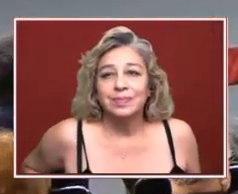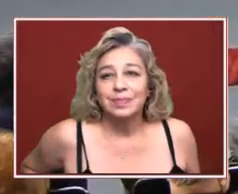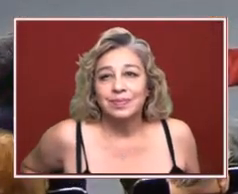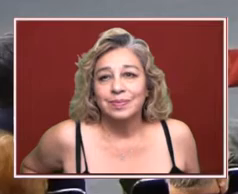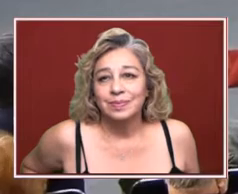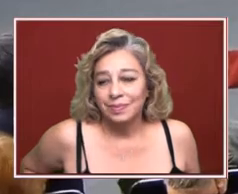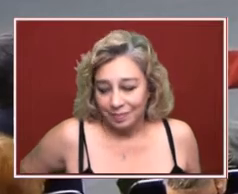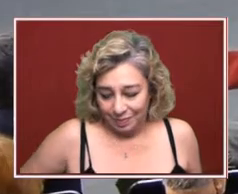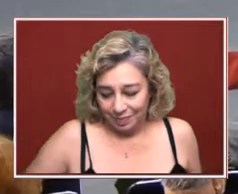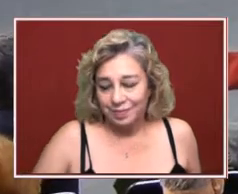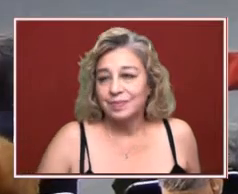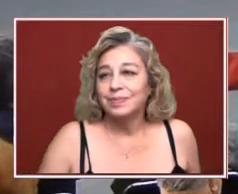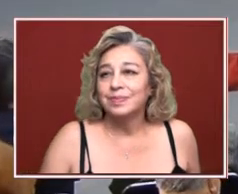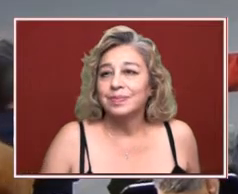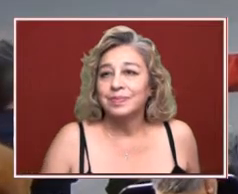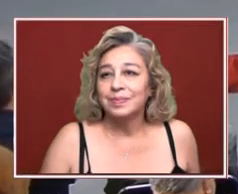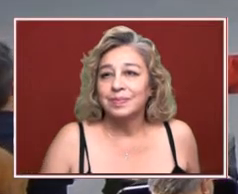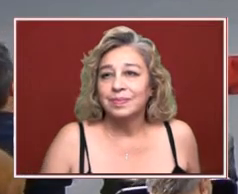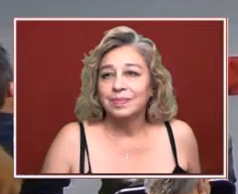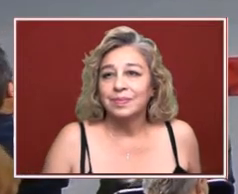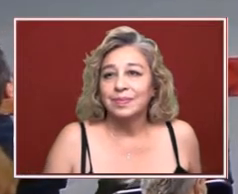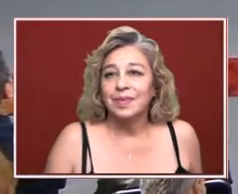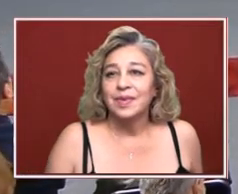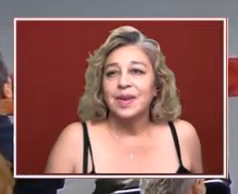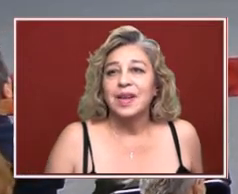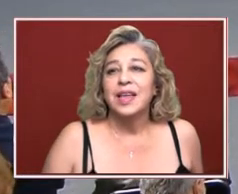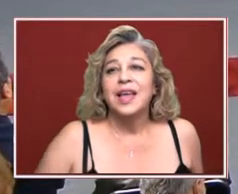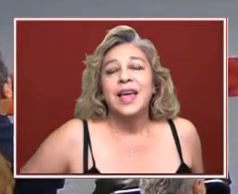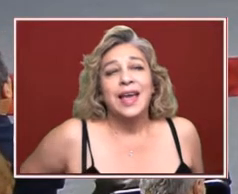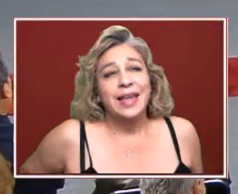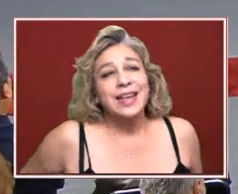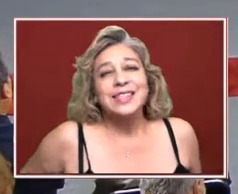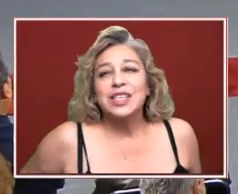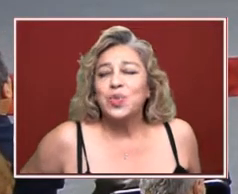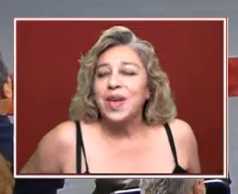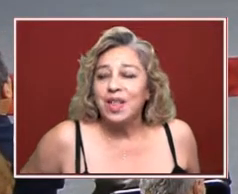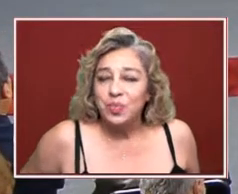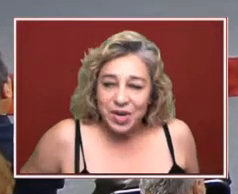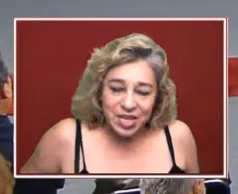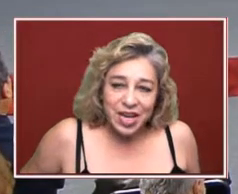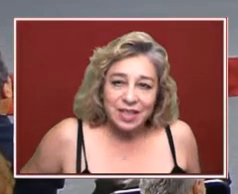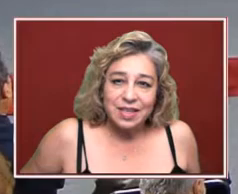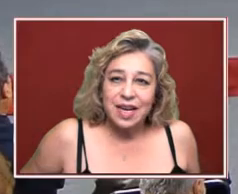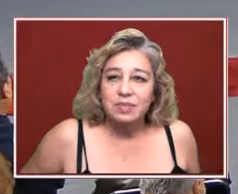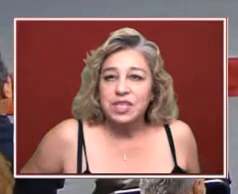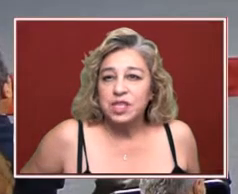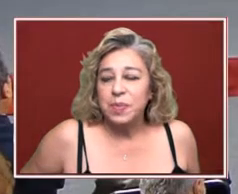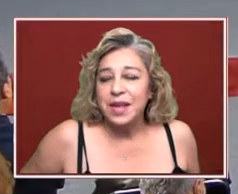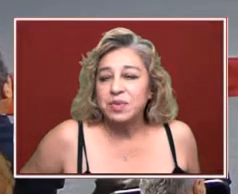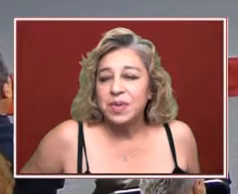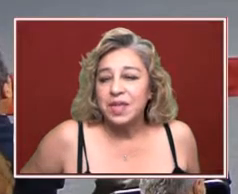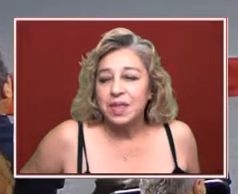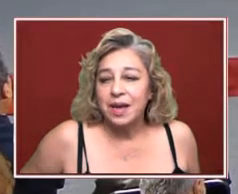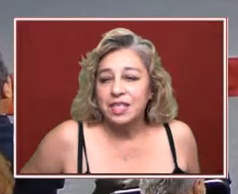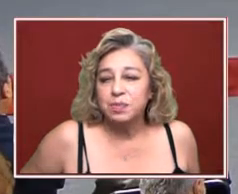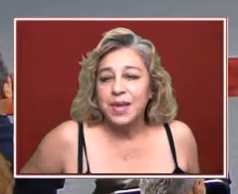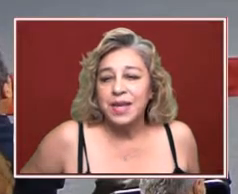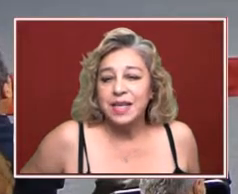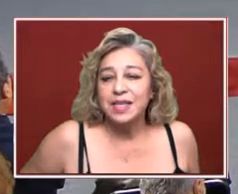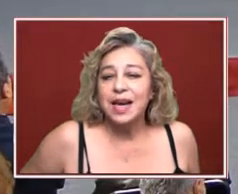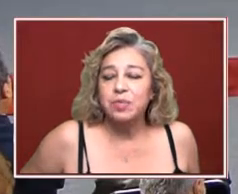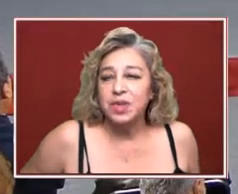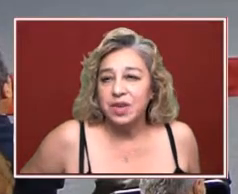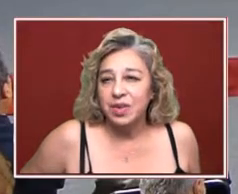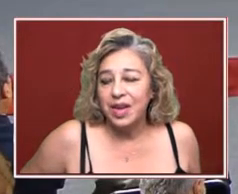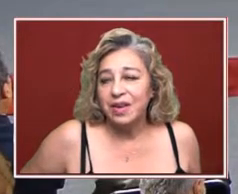esta oportunidad de convivir con usted y. And he says we all appreciate this time to spend with